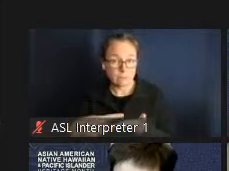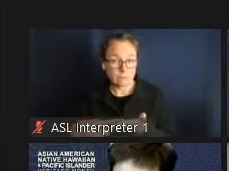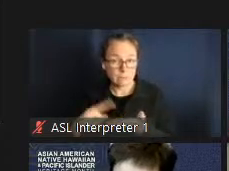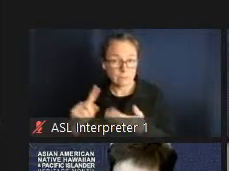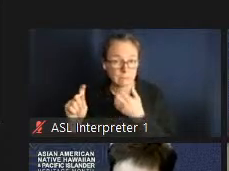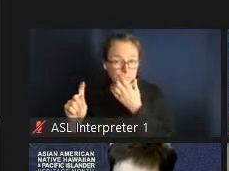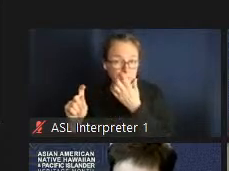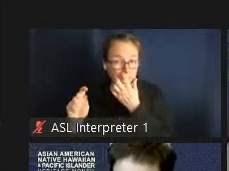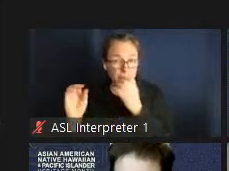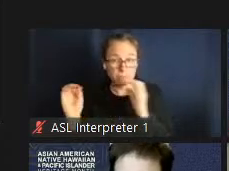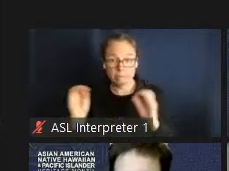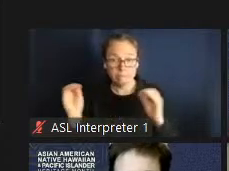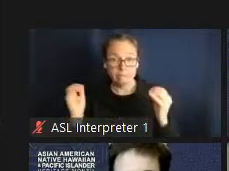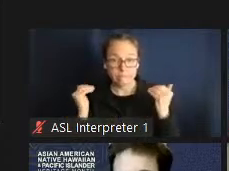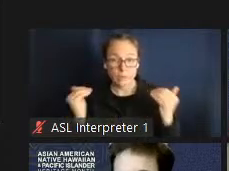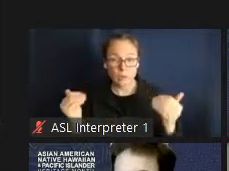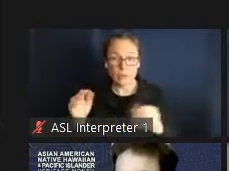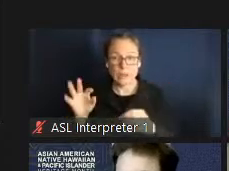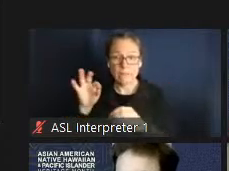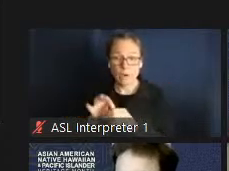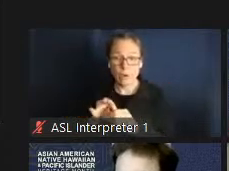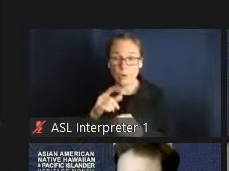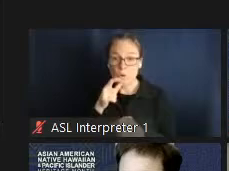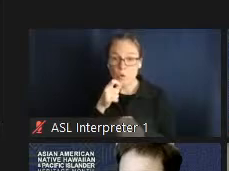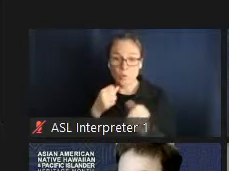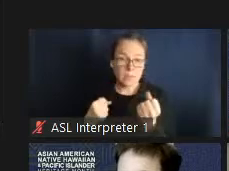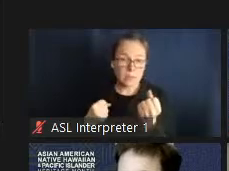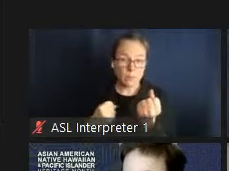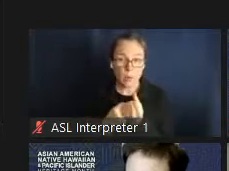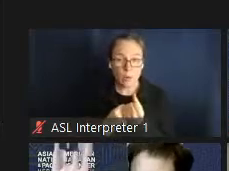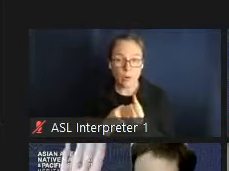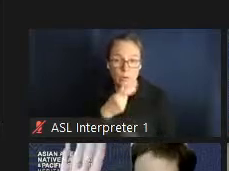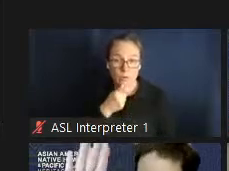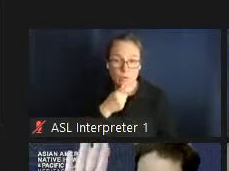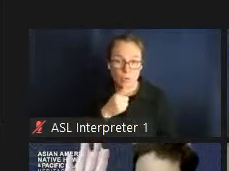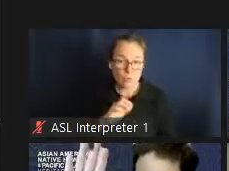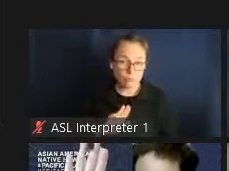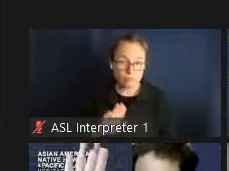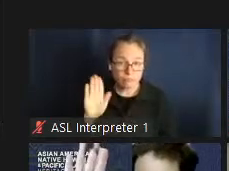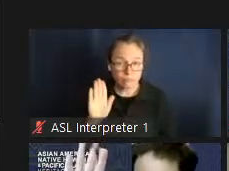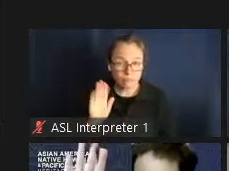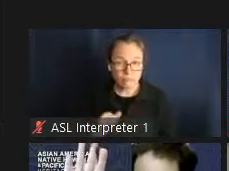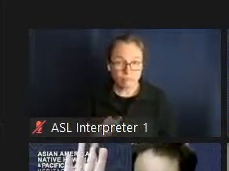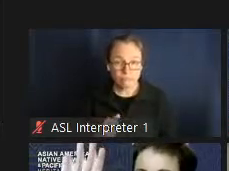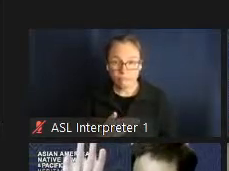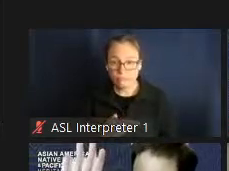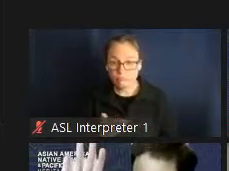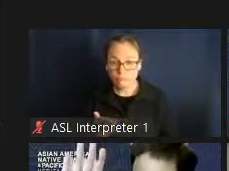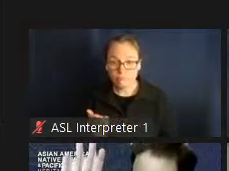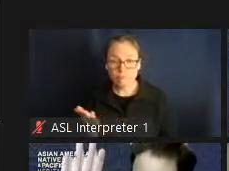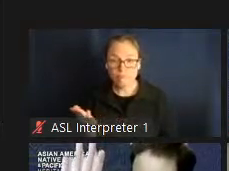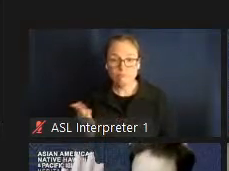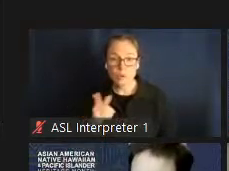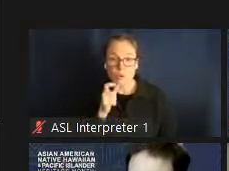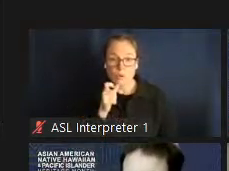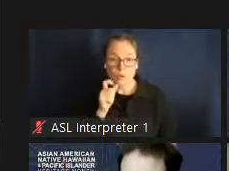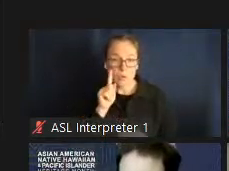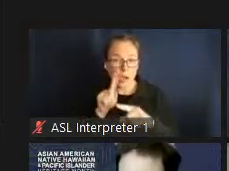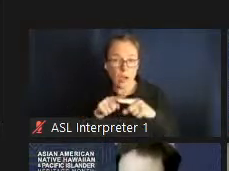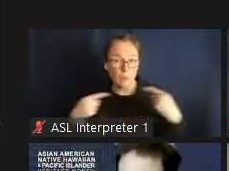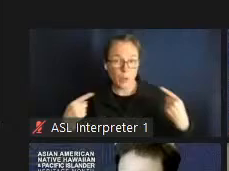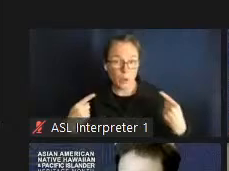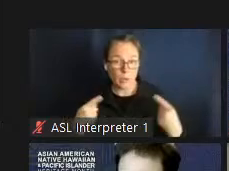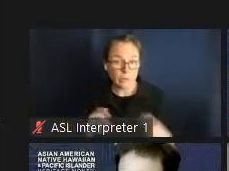If not, let's go ahead and vote. All those in favor of the motion, raise their hand. All those opposed, same